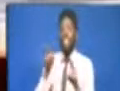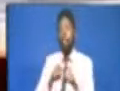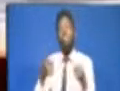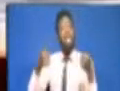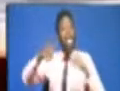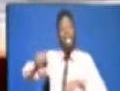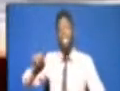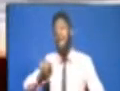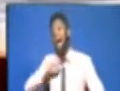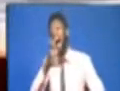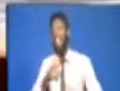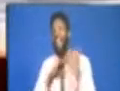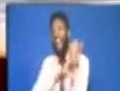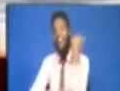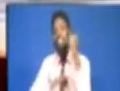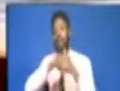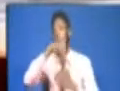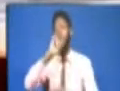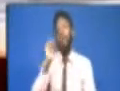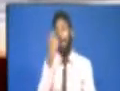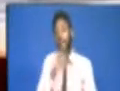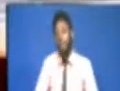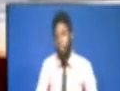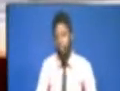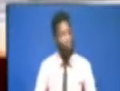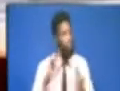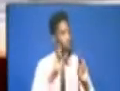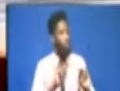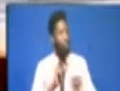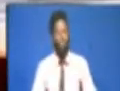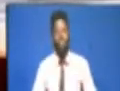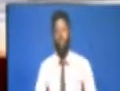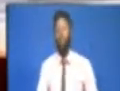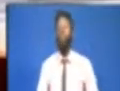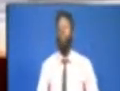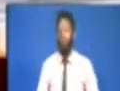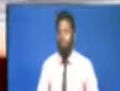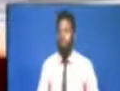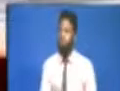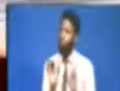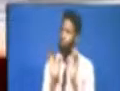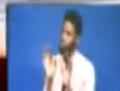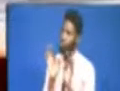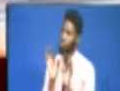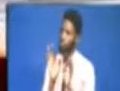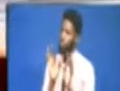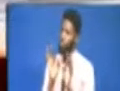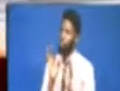jurisdiction outside Kenya? No. Excellent.